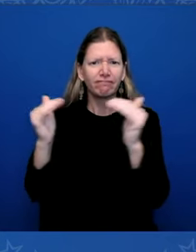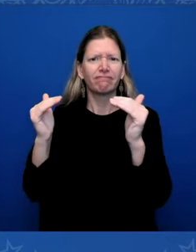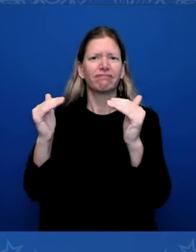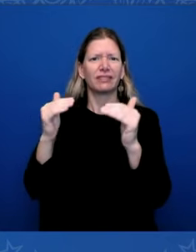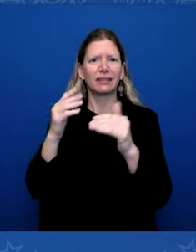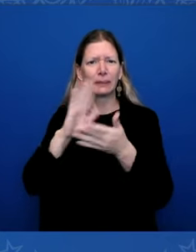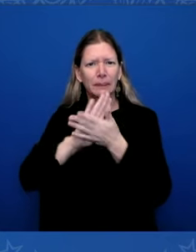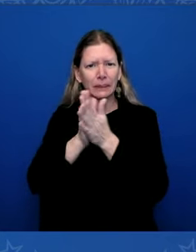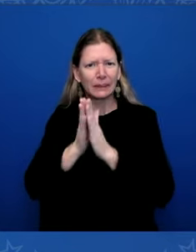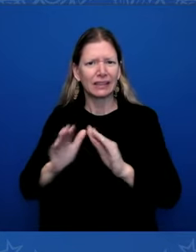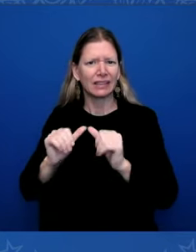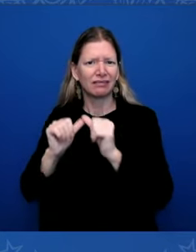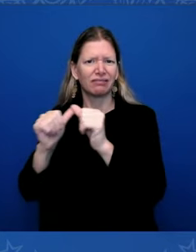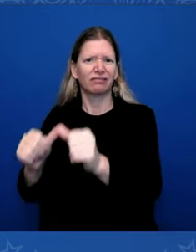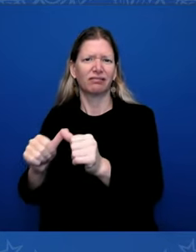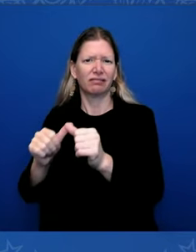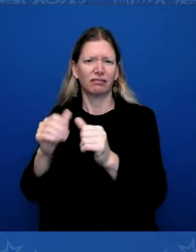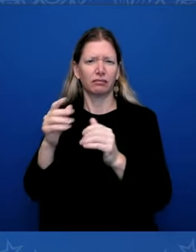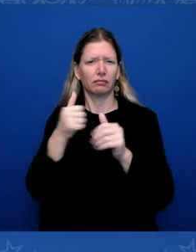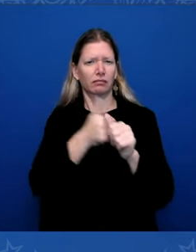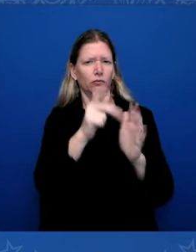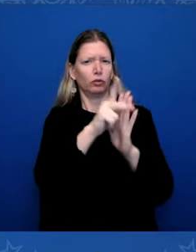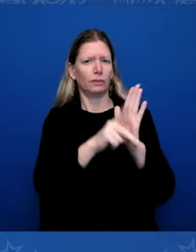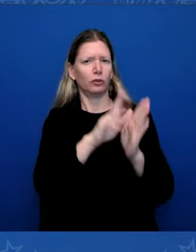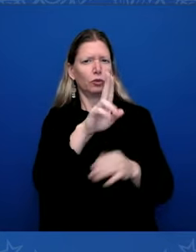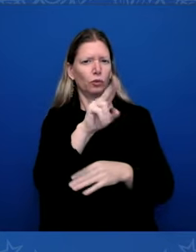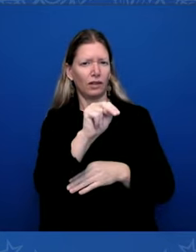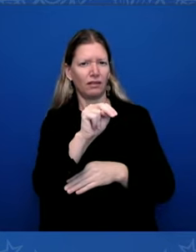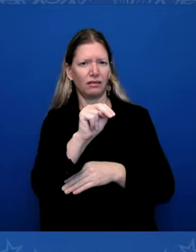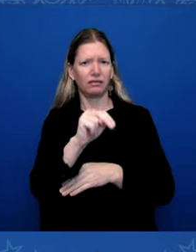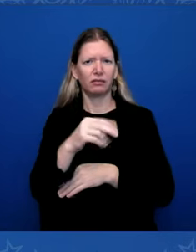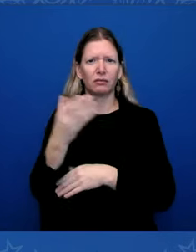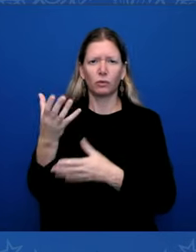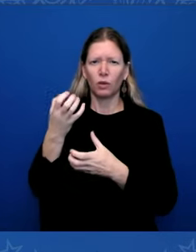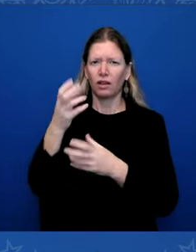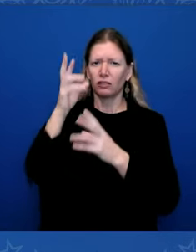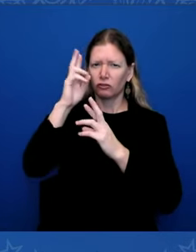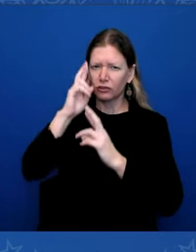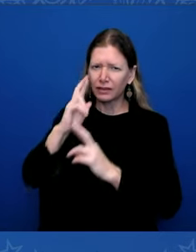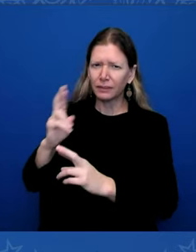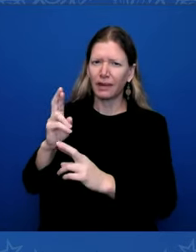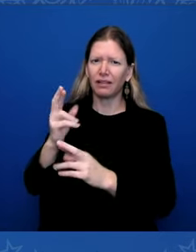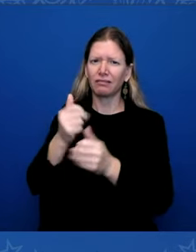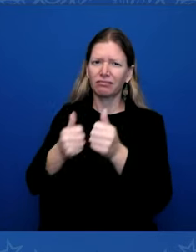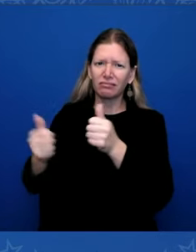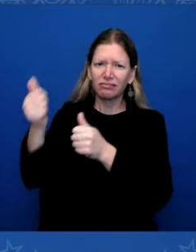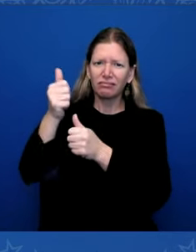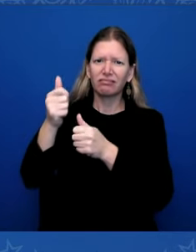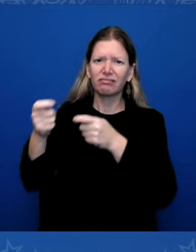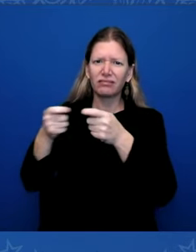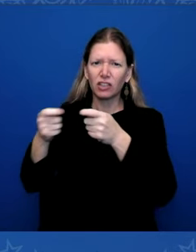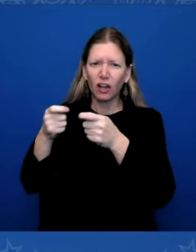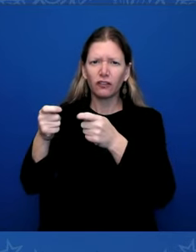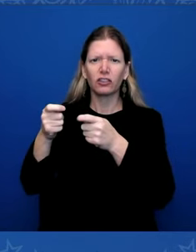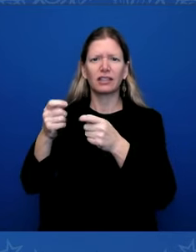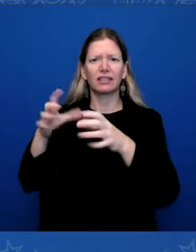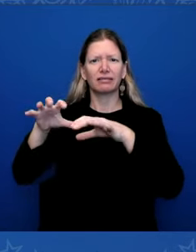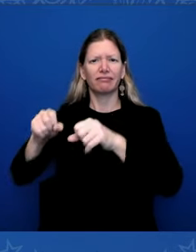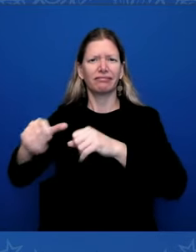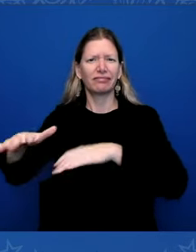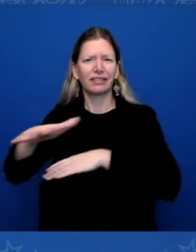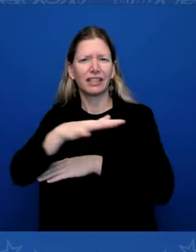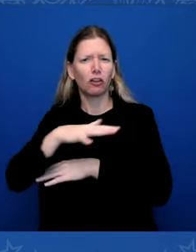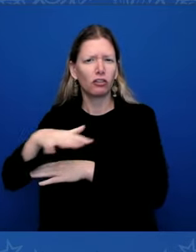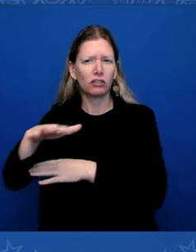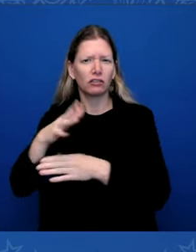Minister Modi for his leadership and his hospitality in hosting the G20. He and I have had substantial